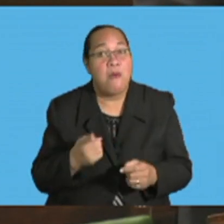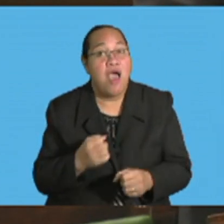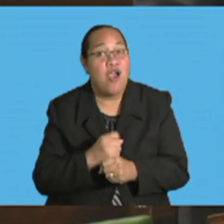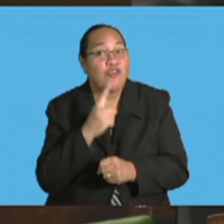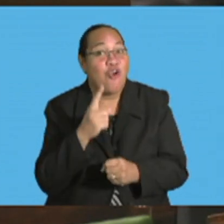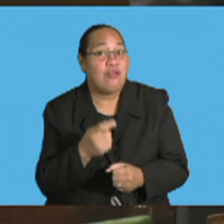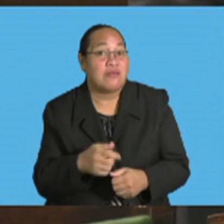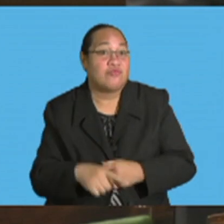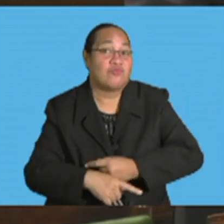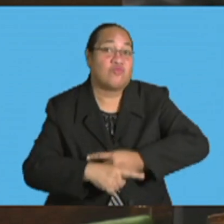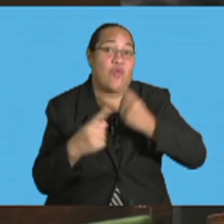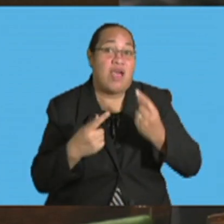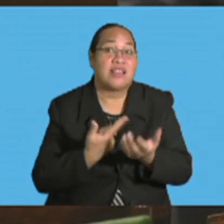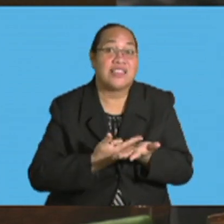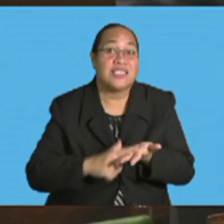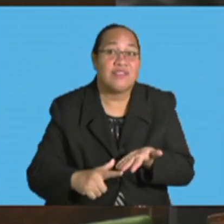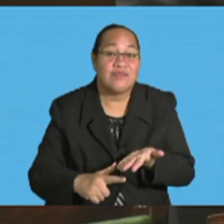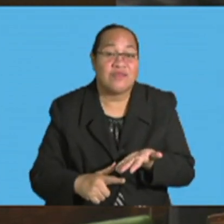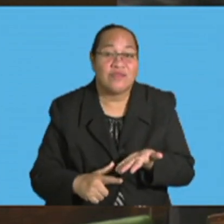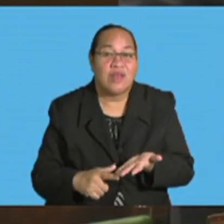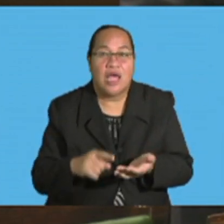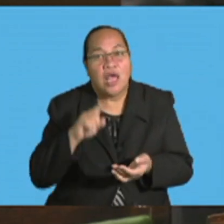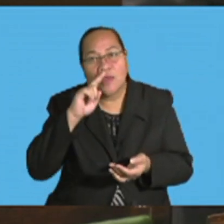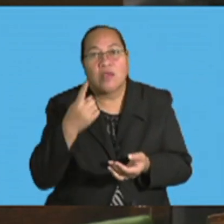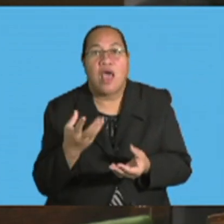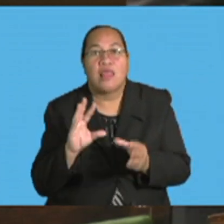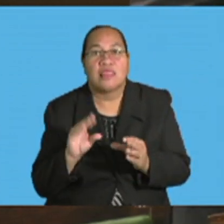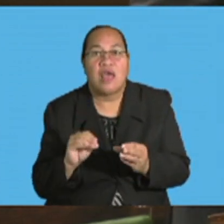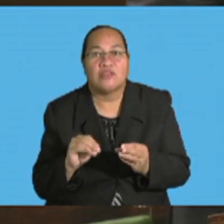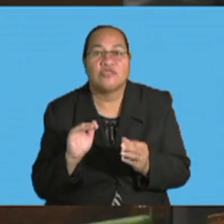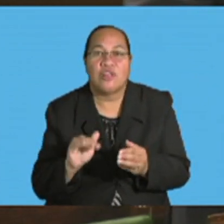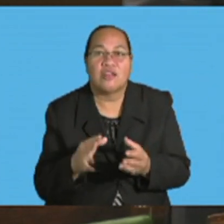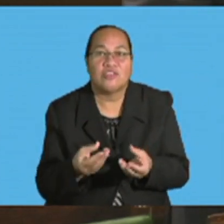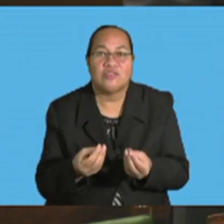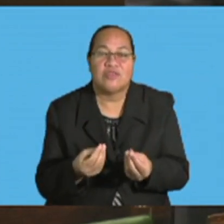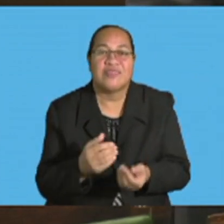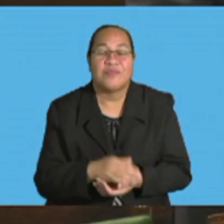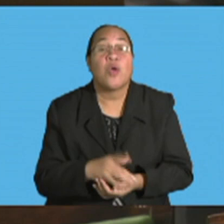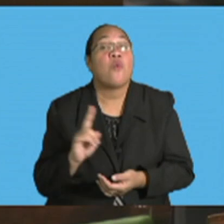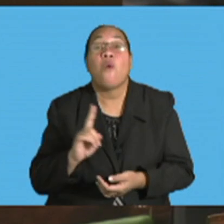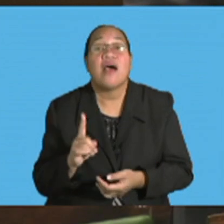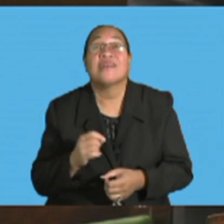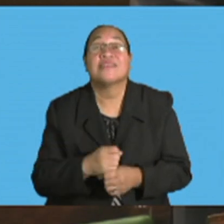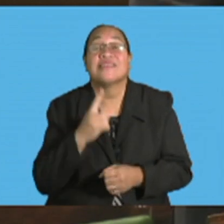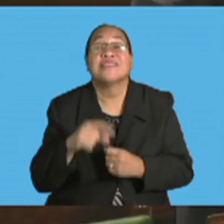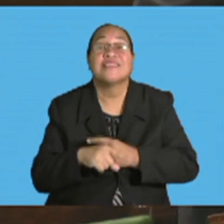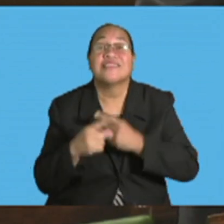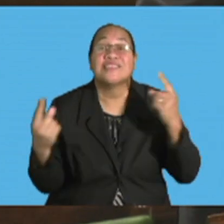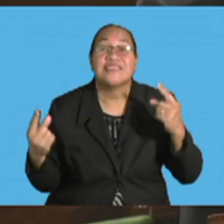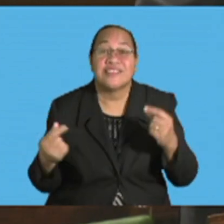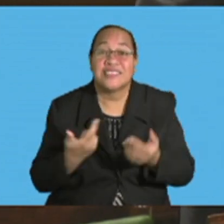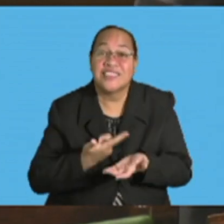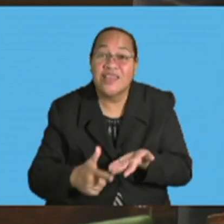greatest gift, Honorable Speaker, is something less tangible. His greatest gift is the opportunity He's given each of us